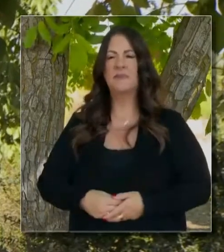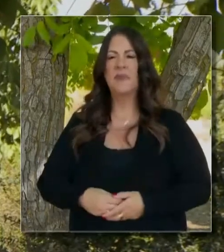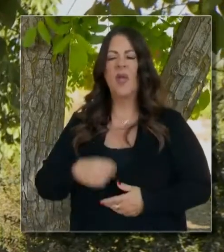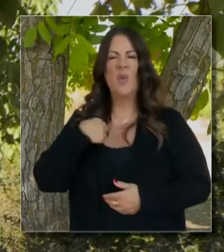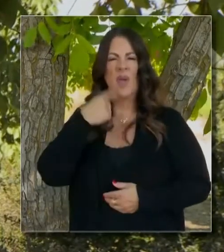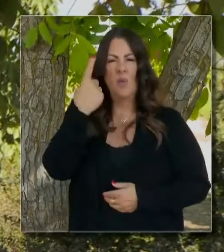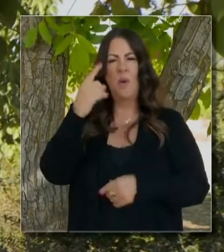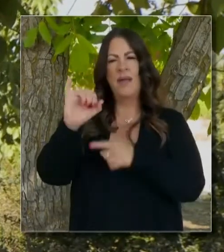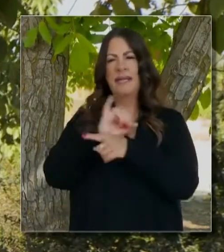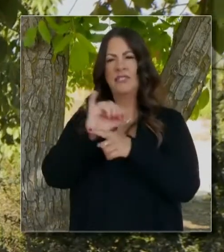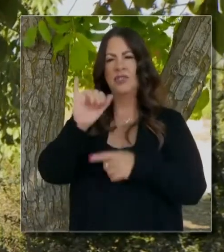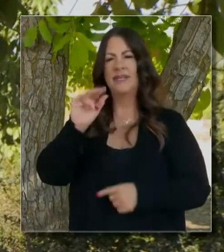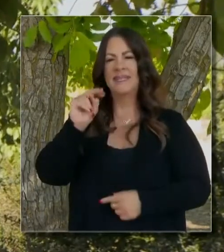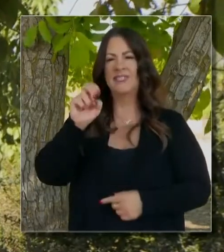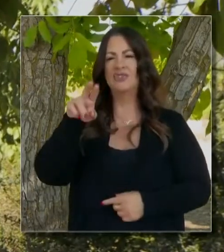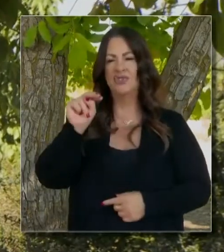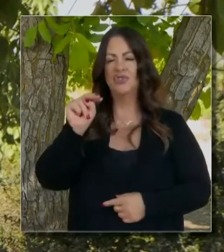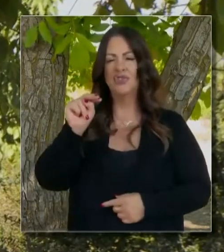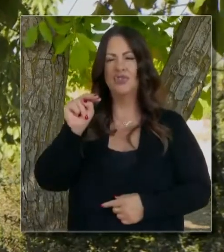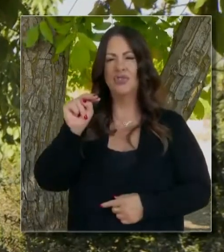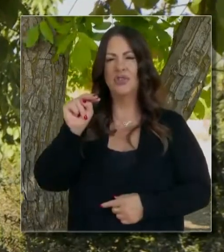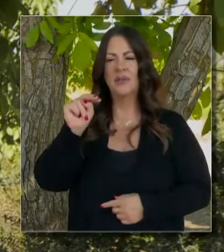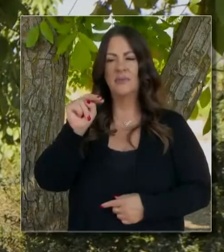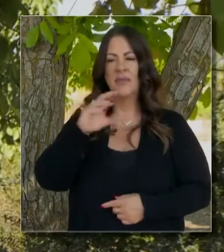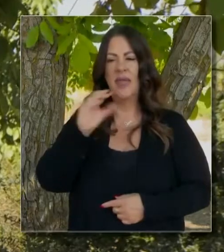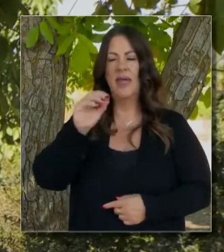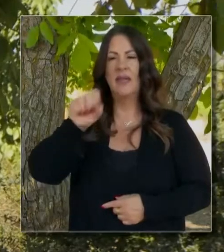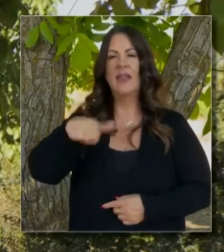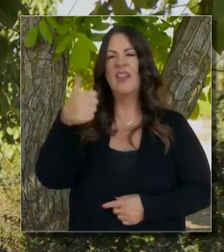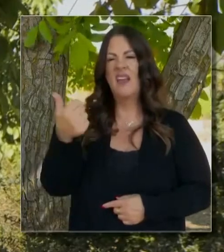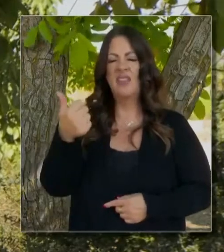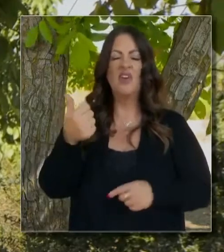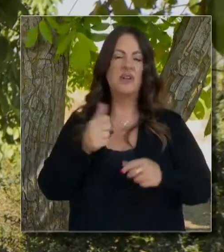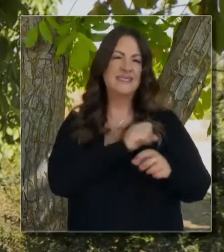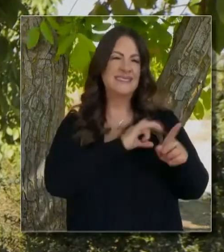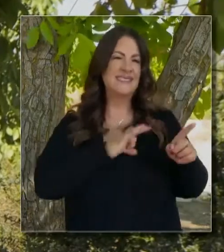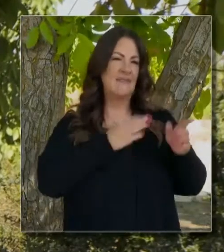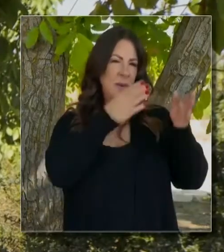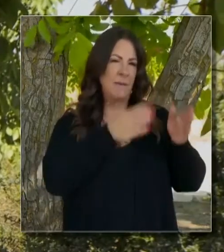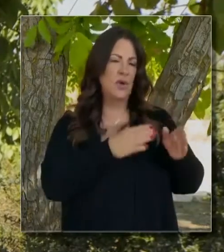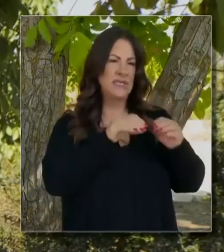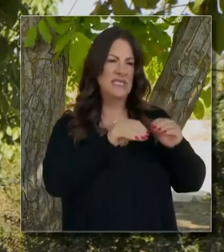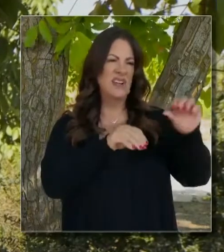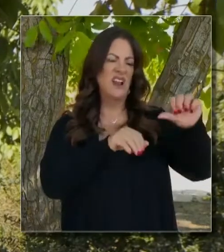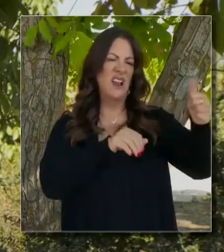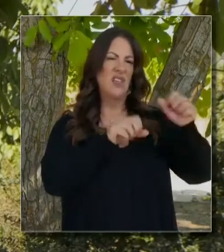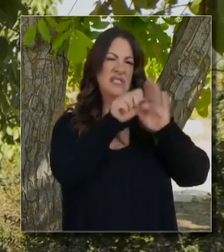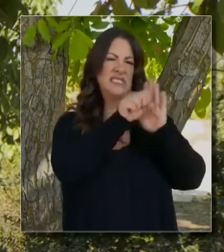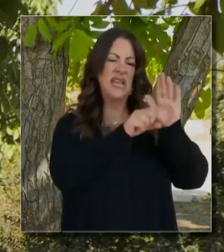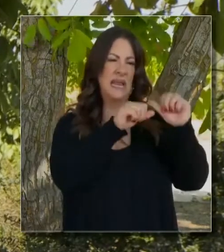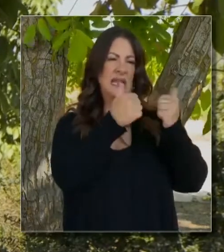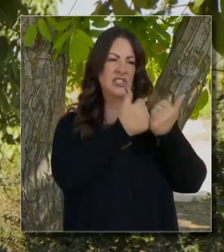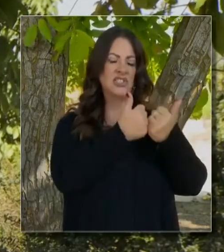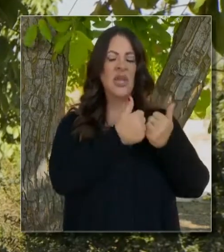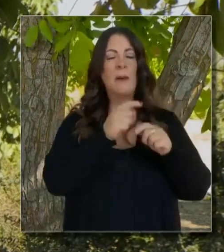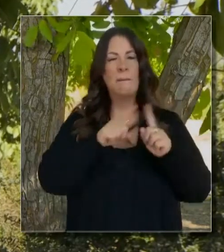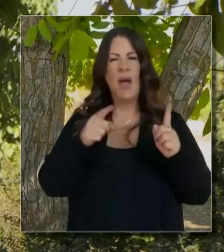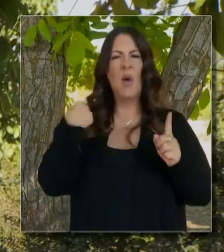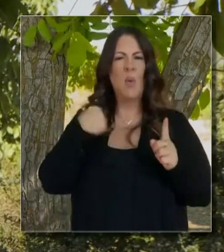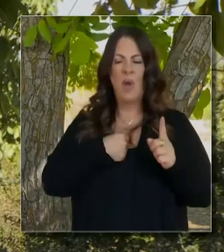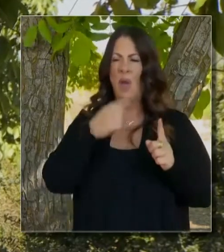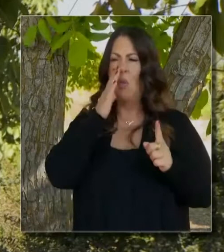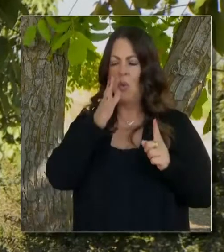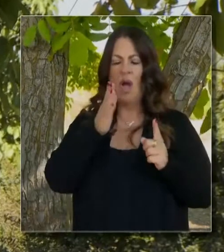intern and another a staffer in one of our state agencies. And so we're going through all of that, and we'll be as transparent